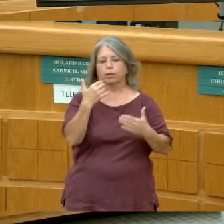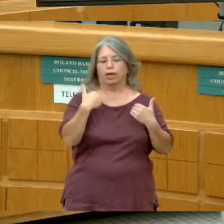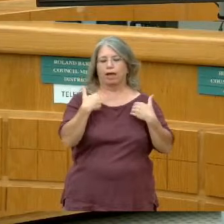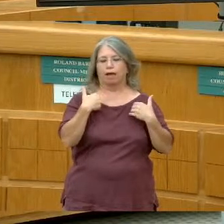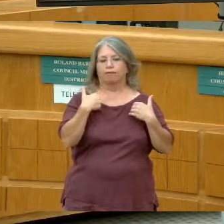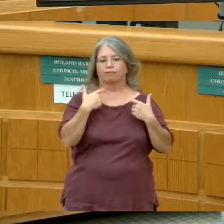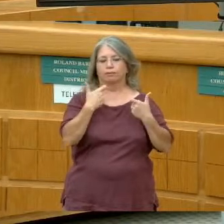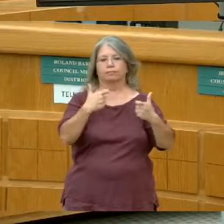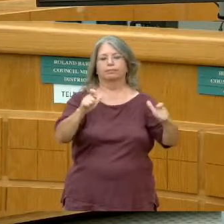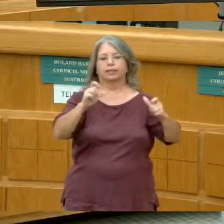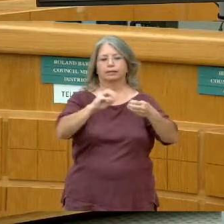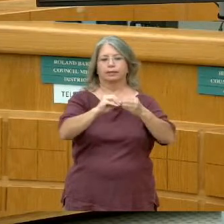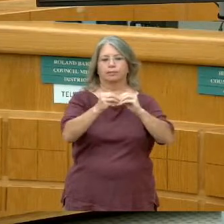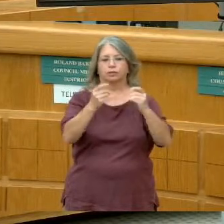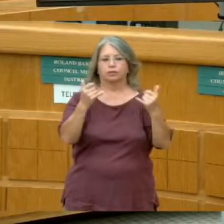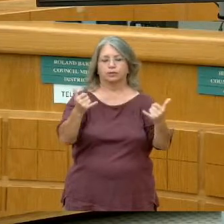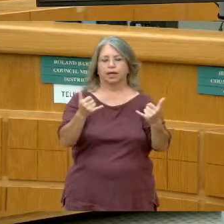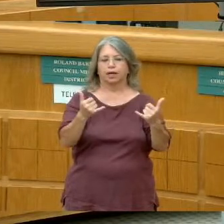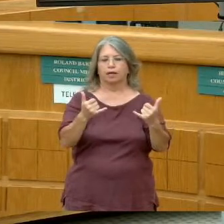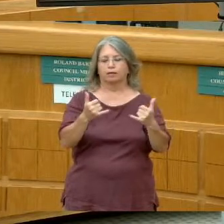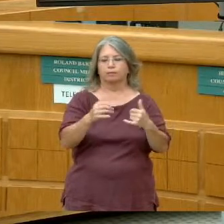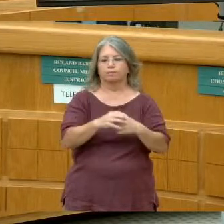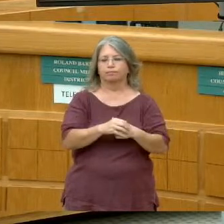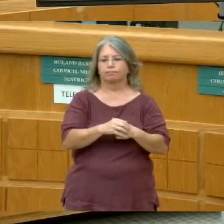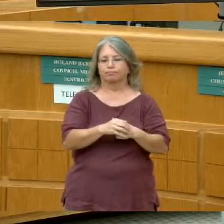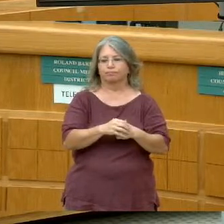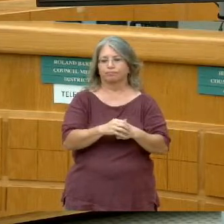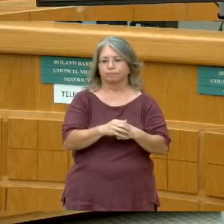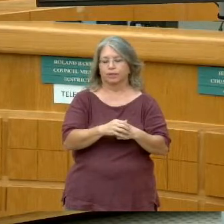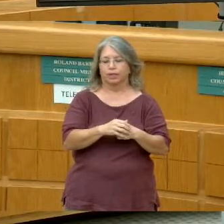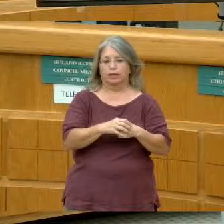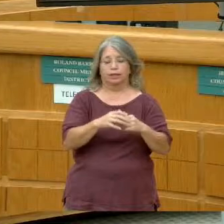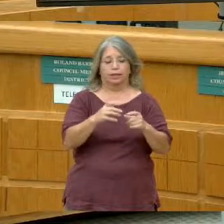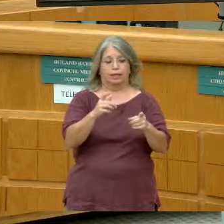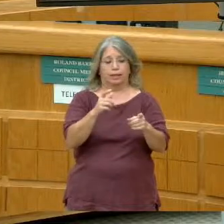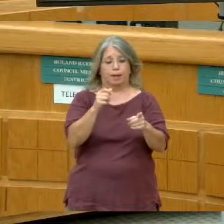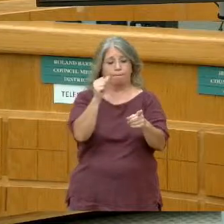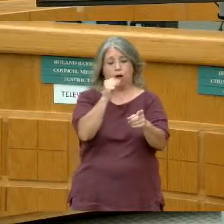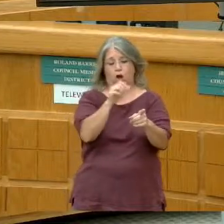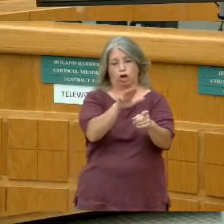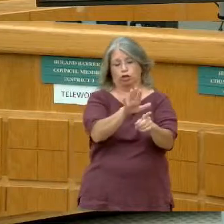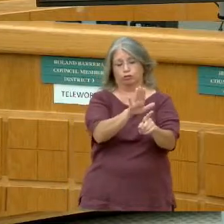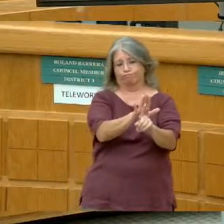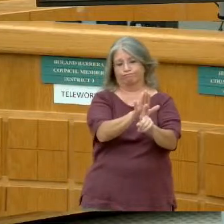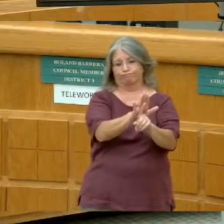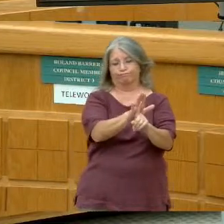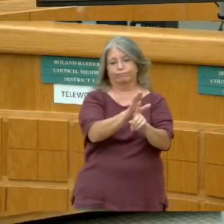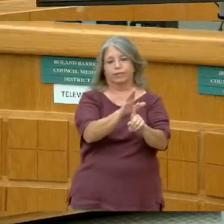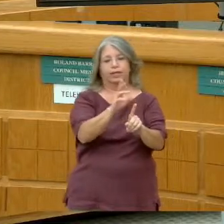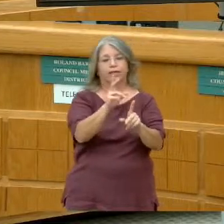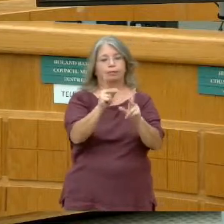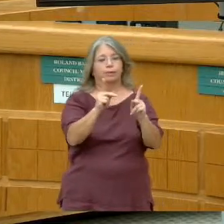in by having this location where, by the nature of a bar, you talk a lot.